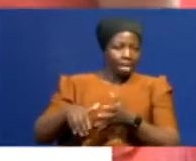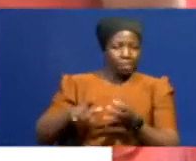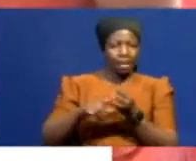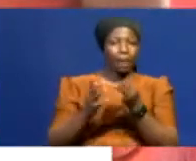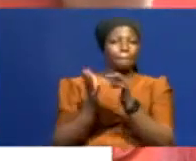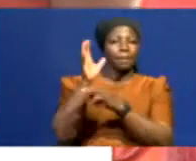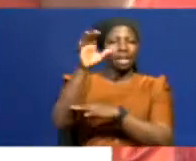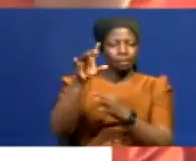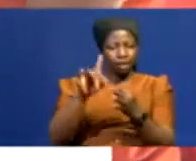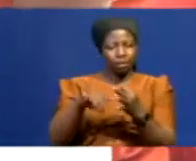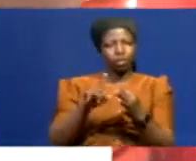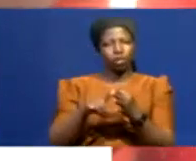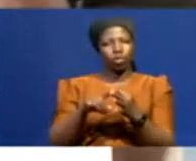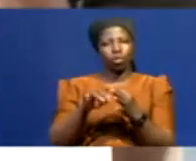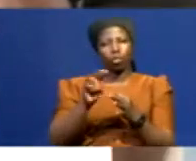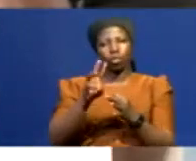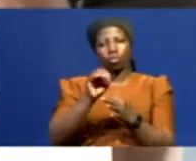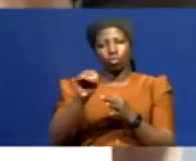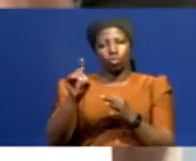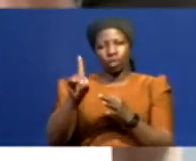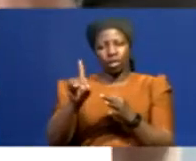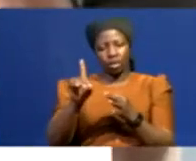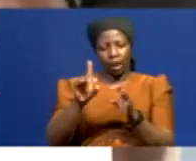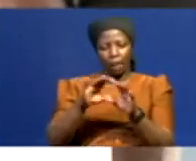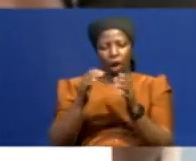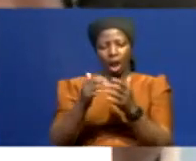handball, roadball, and hockey.